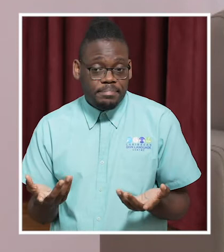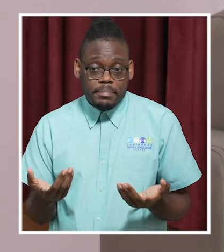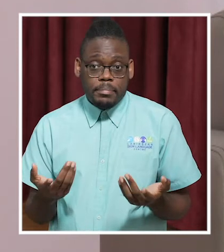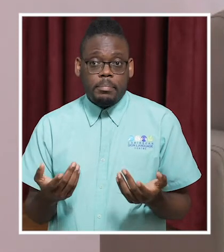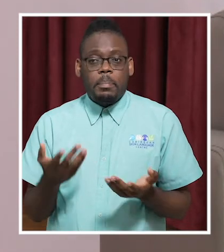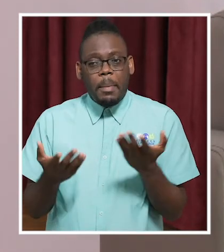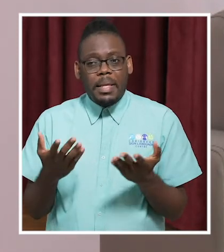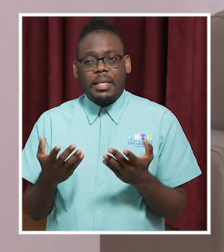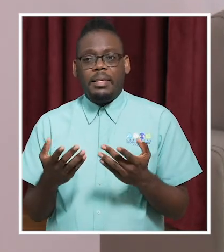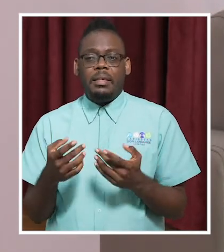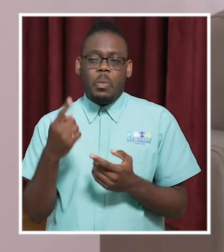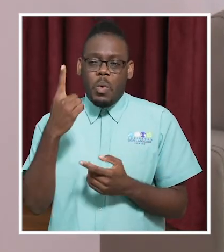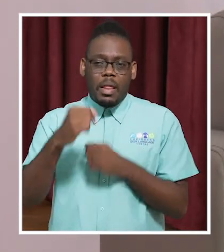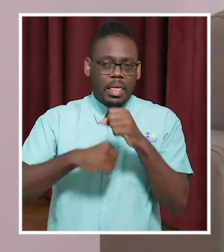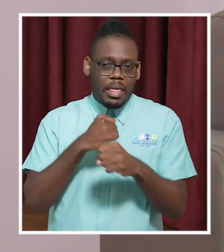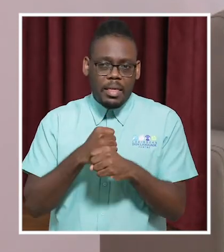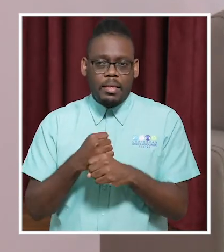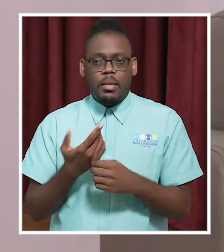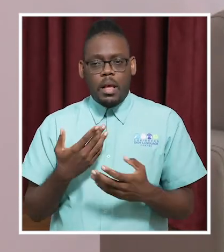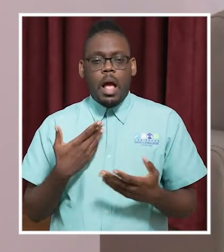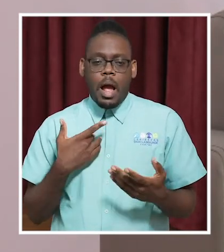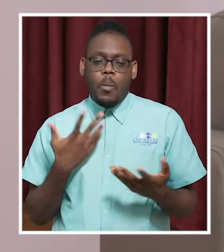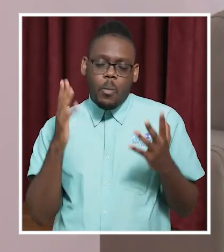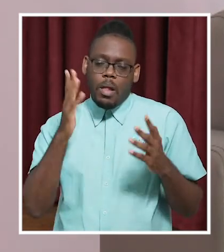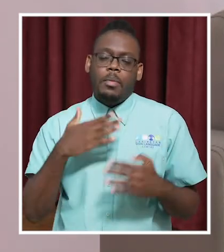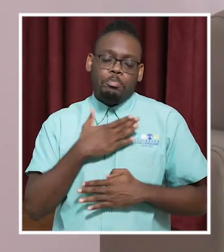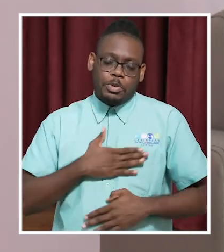a half or something like that, we appreciate that. And